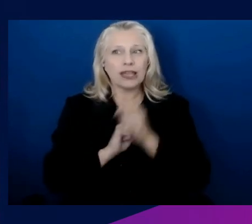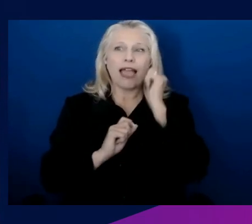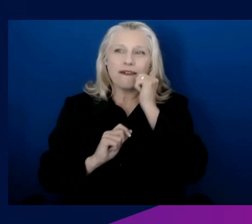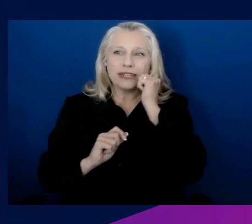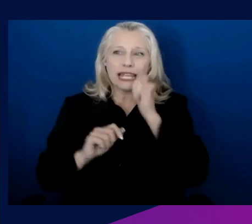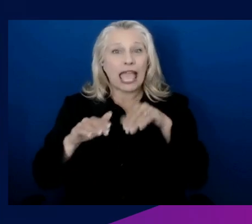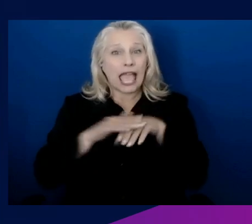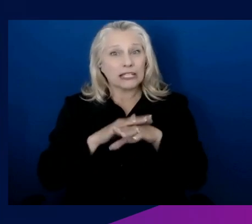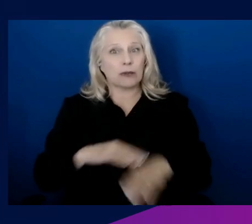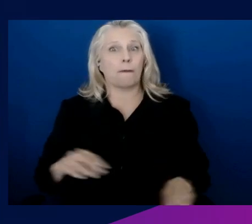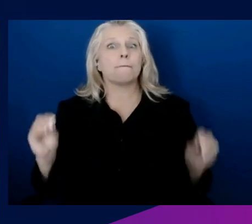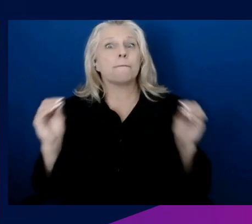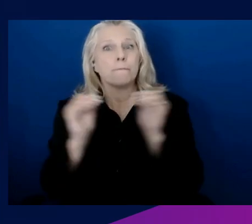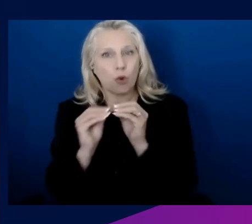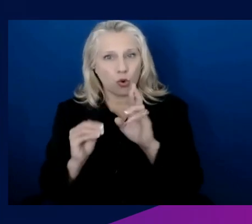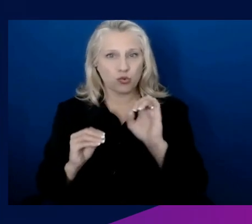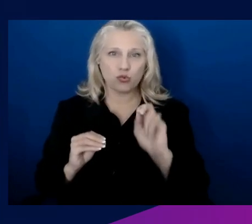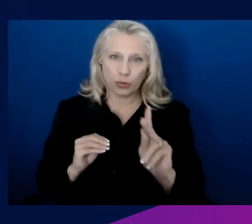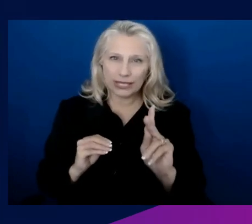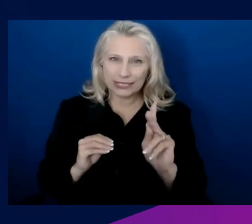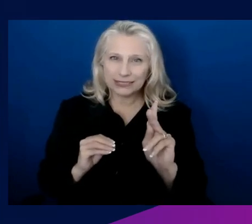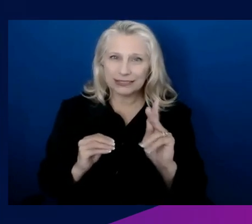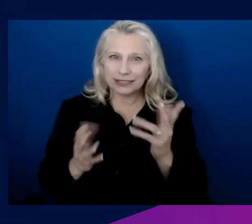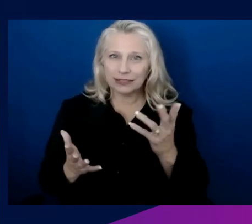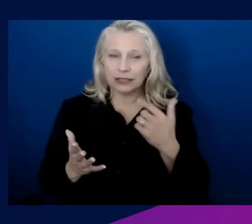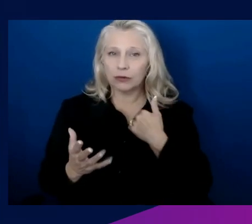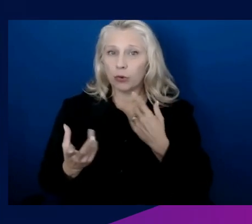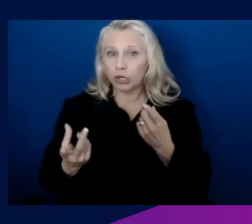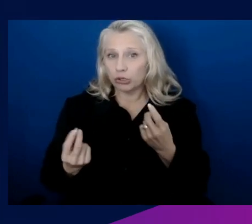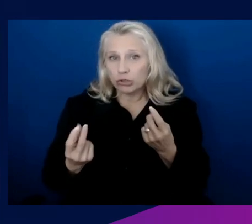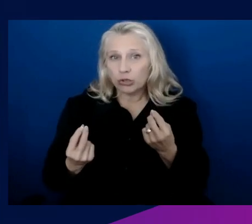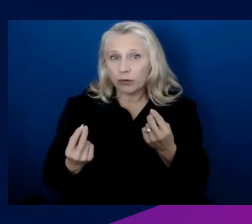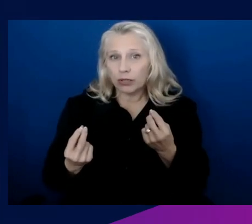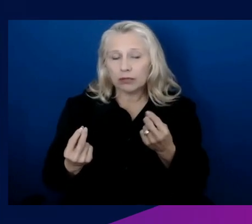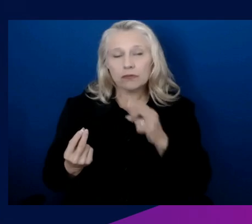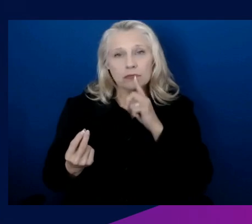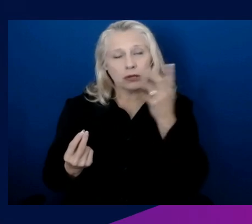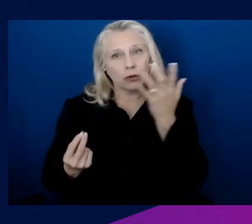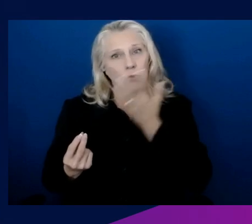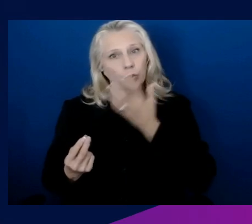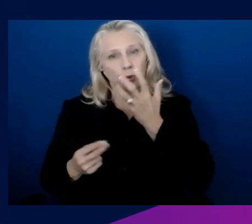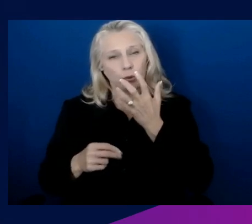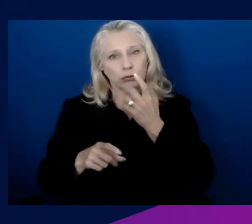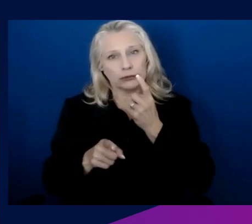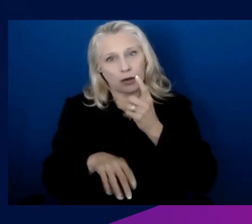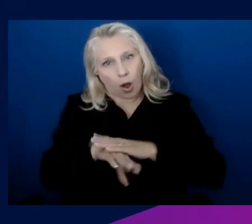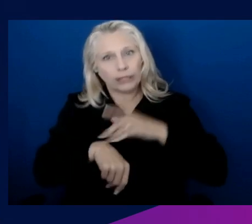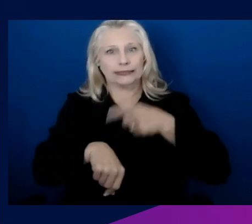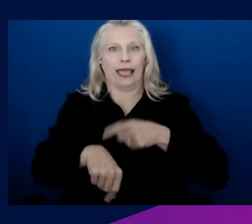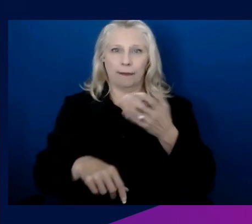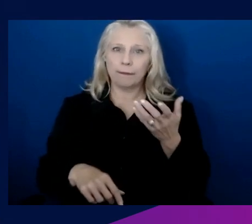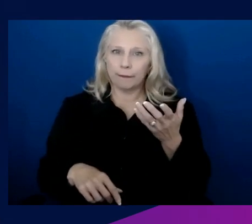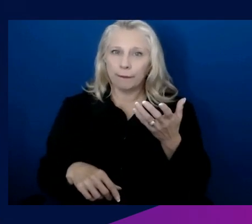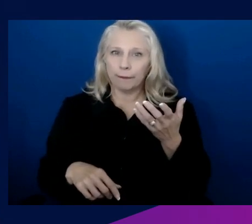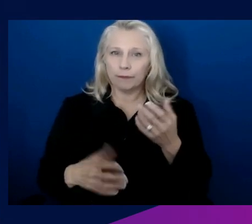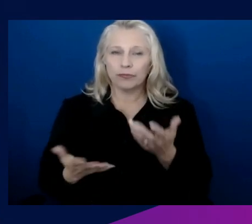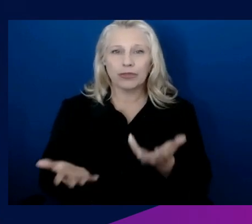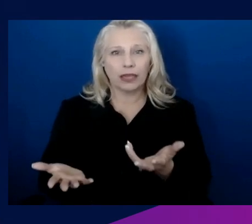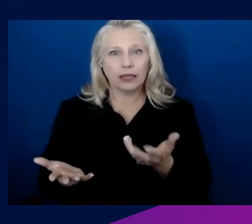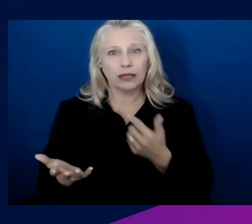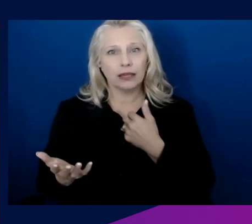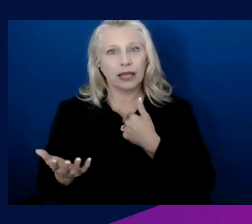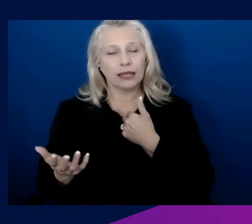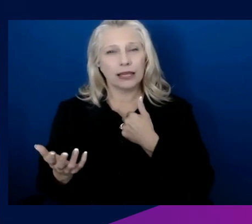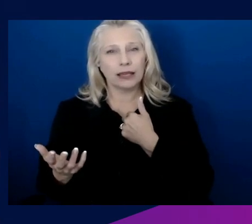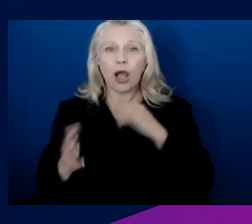is even more at risk. And what we're doing is so incredibly timely. And we are going to, I hope that you